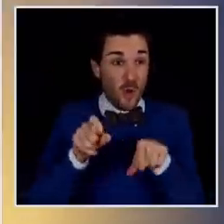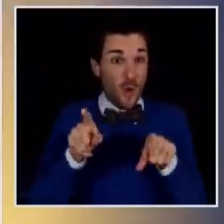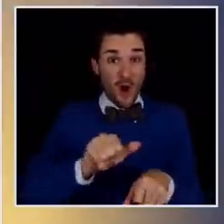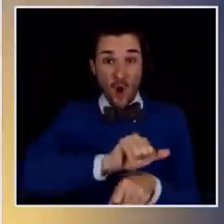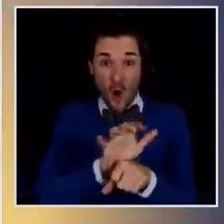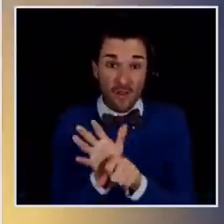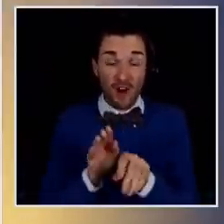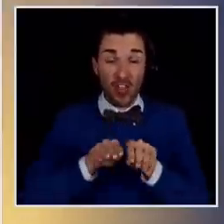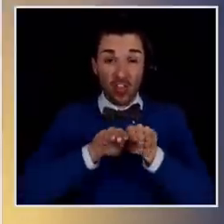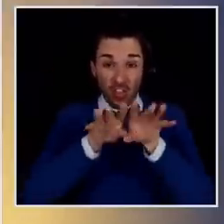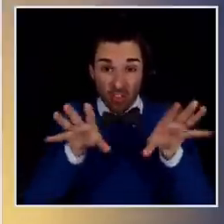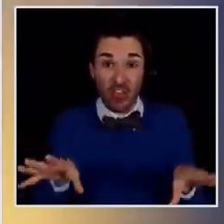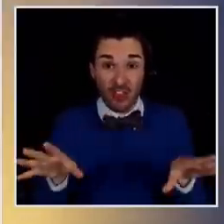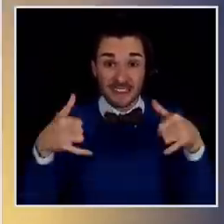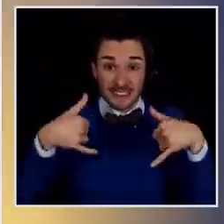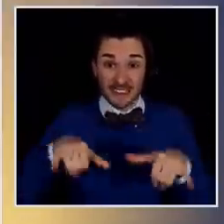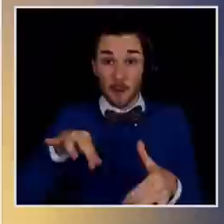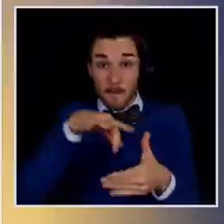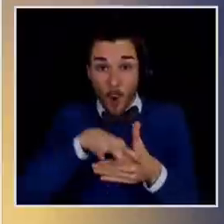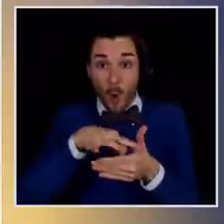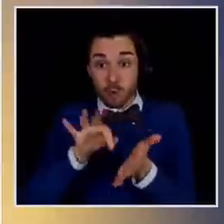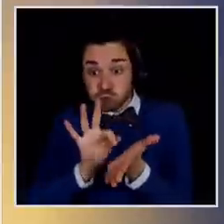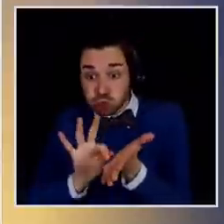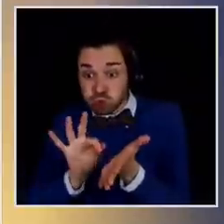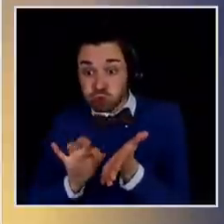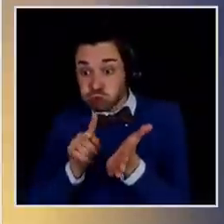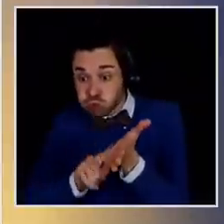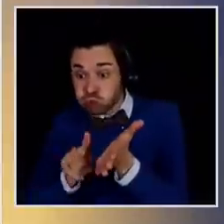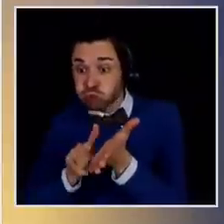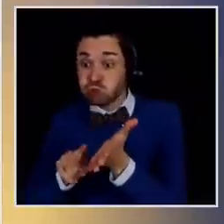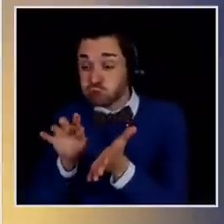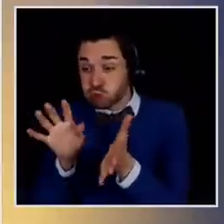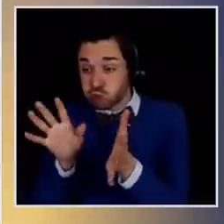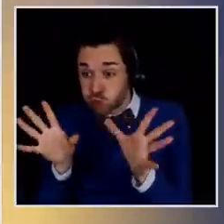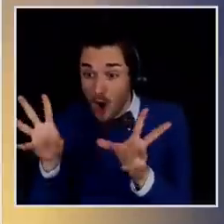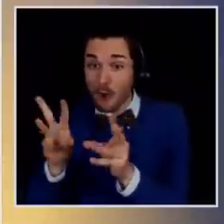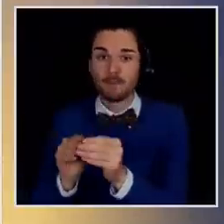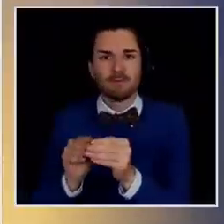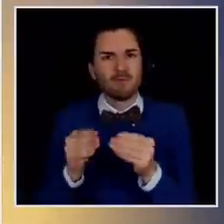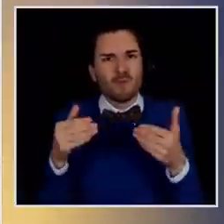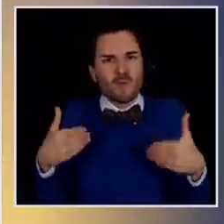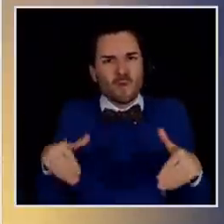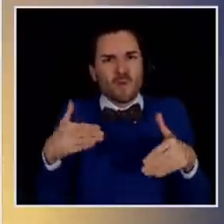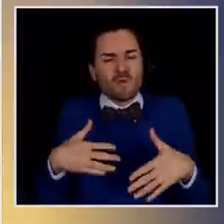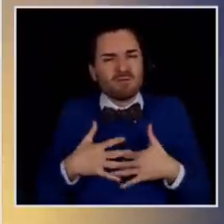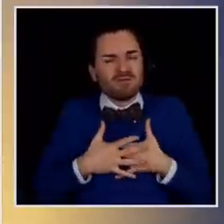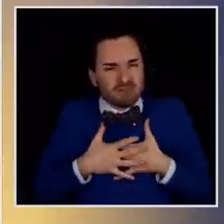officials, you deserve a special thanks from the entire nation.